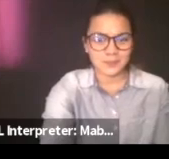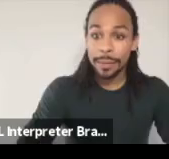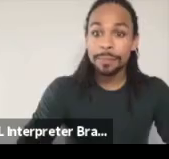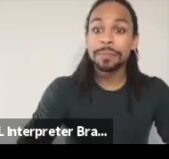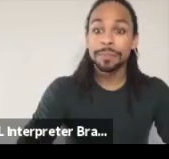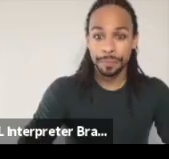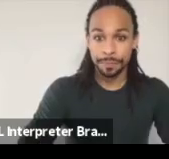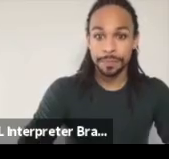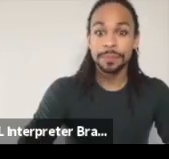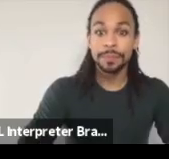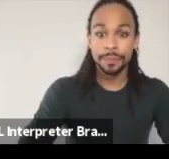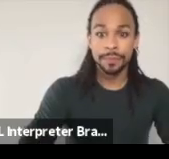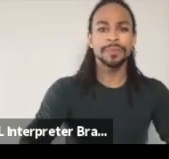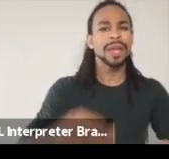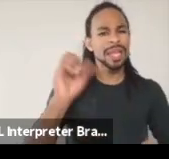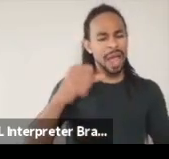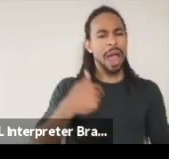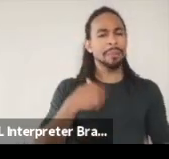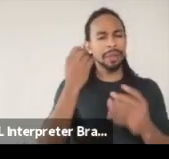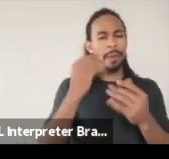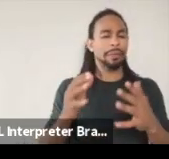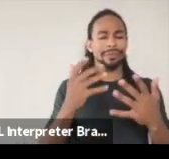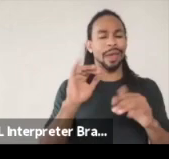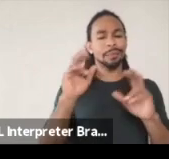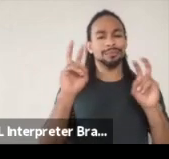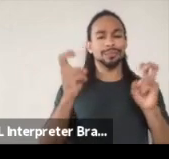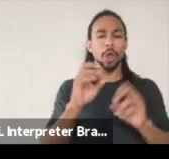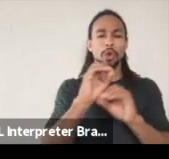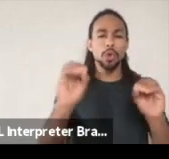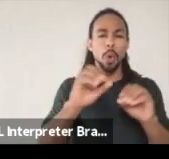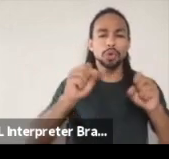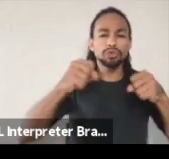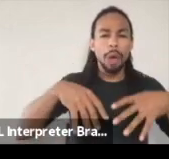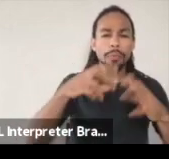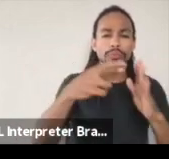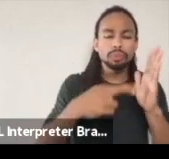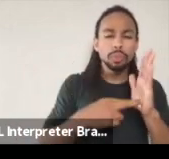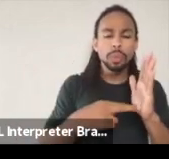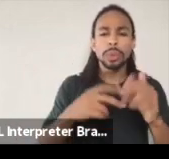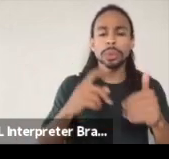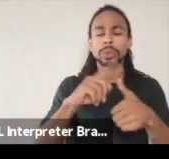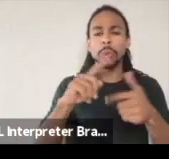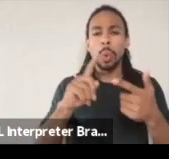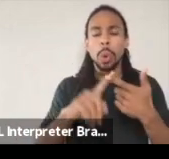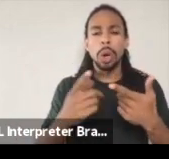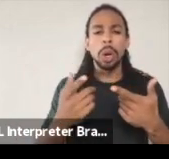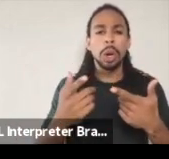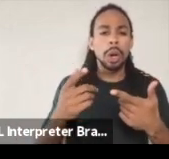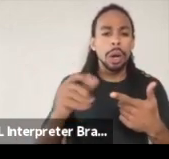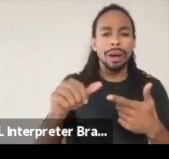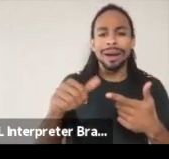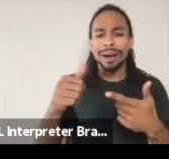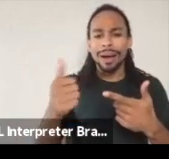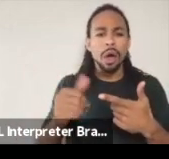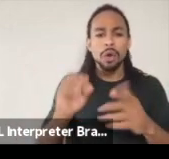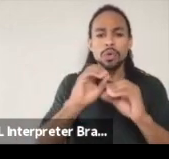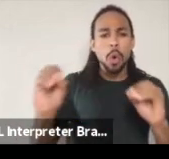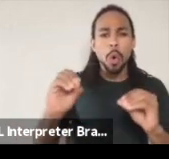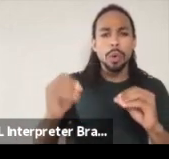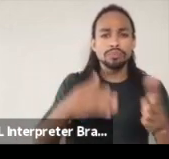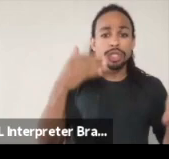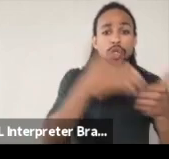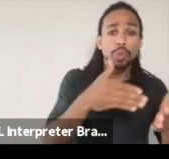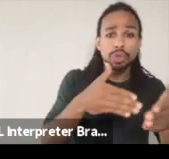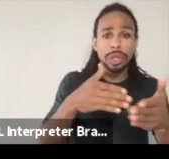pro-prosecution policies. I think that what often happens in our legal system is that policies are created for some survivors but end up